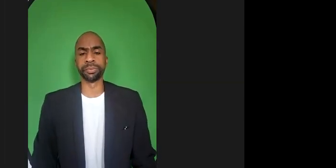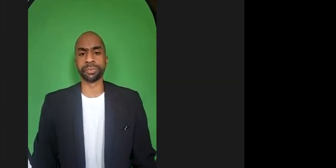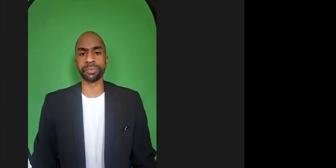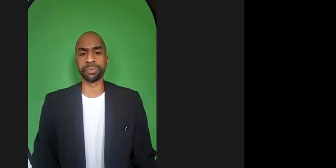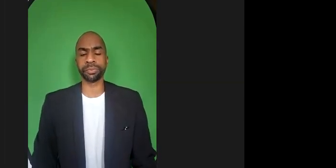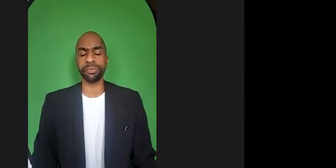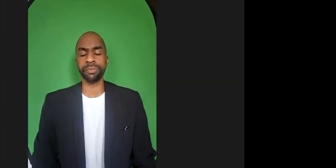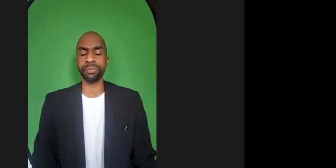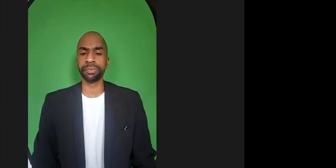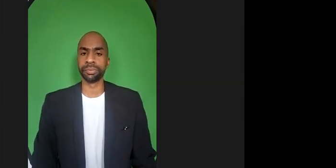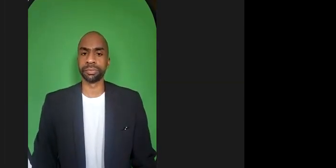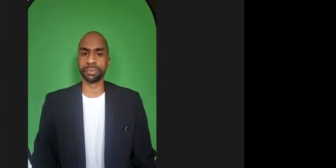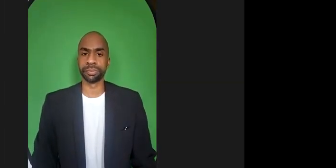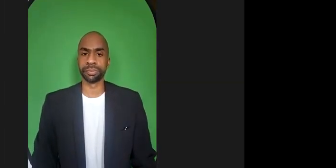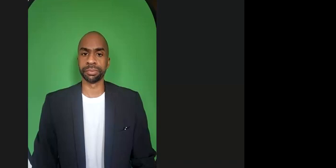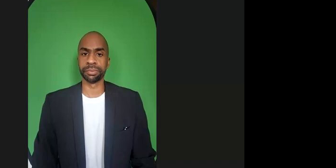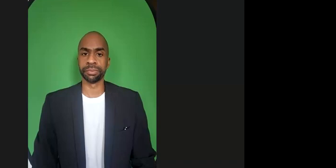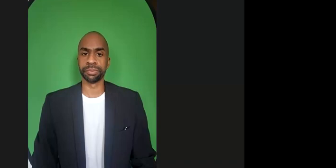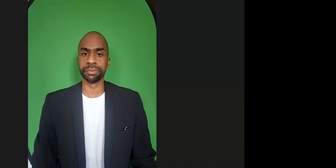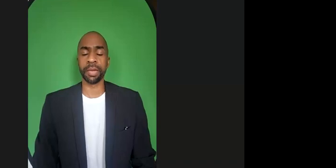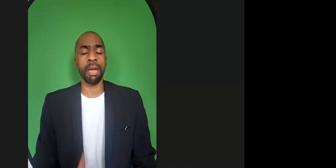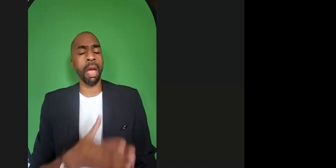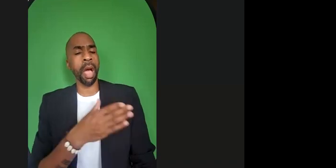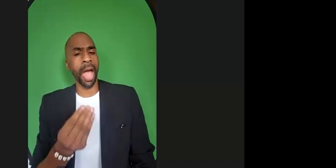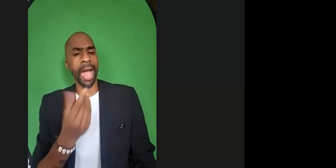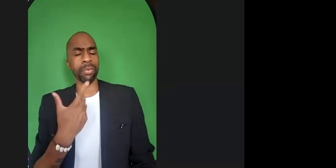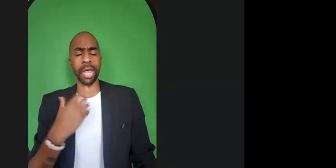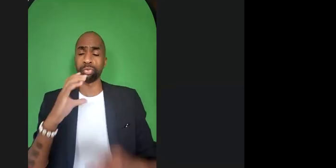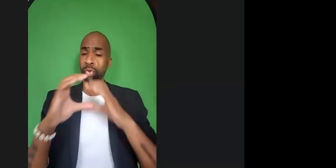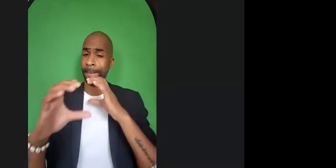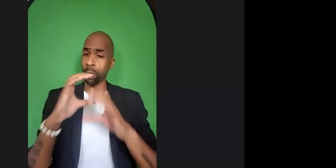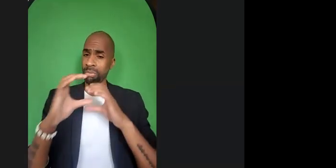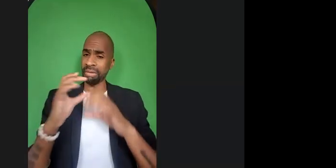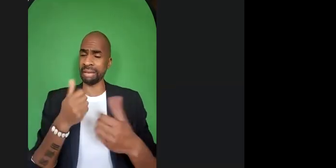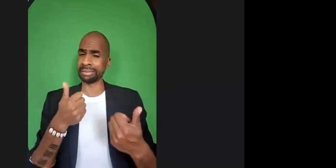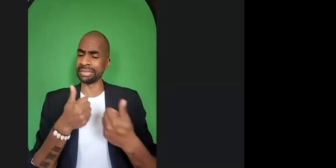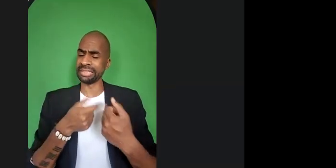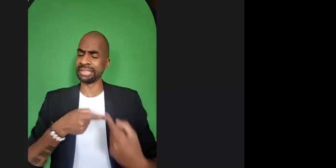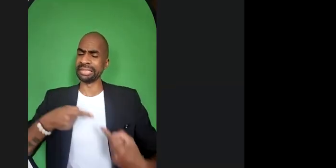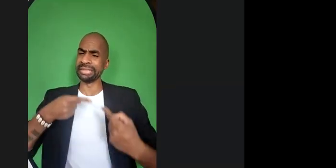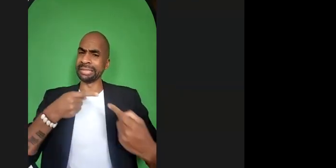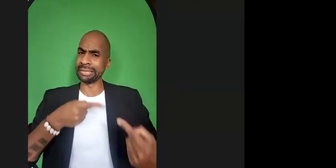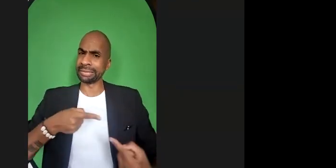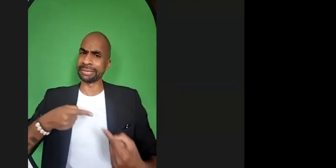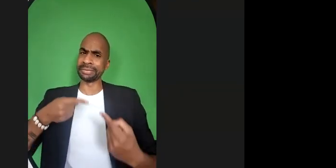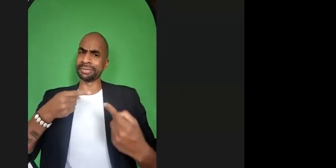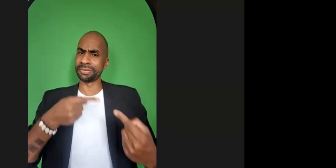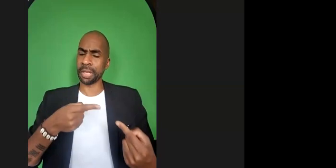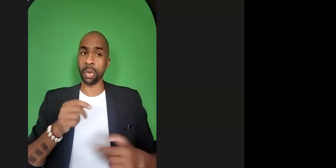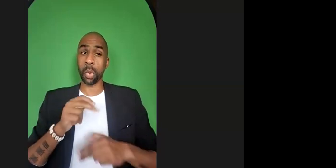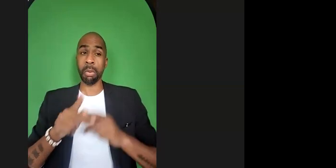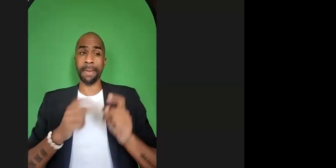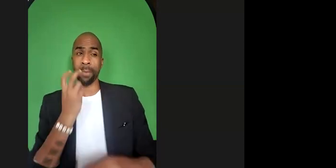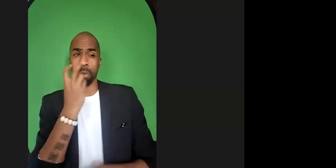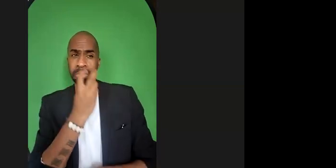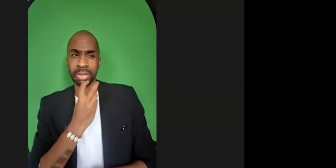mouth. And then we look for communication challenges. You know, as people lose their ability to speak, their speech might become